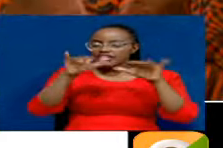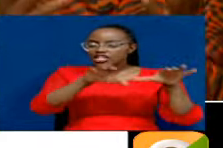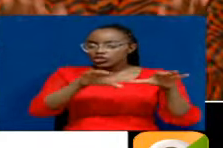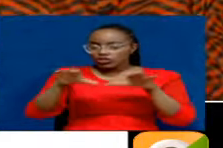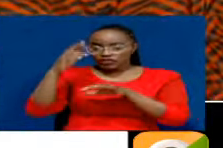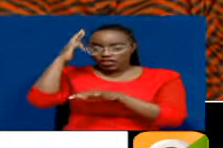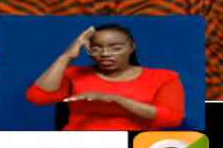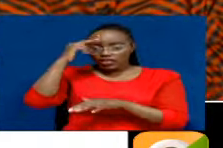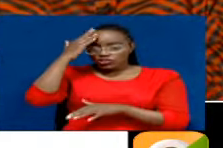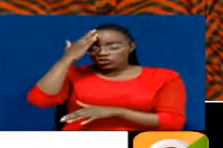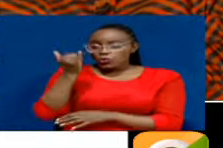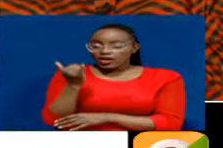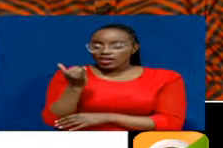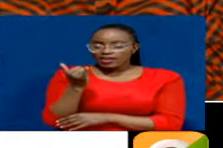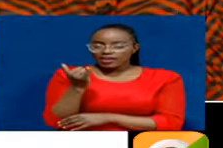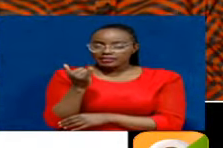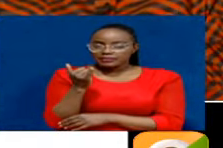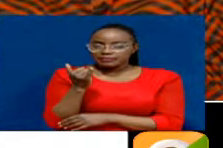struggle. That's why